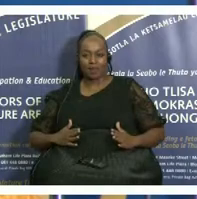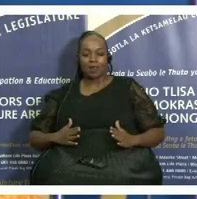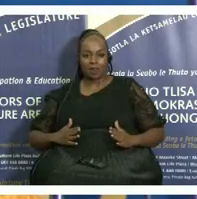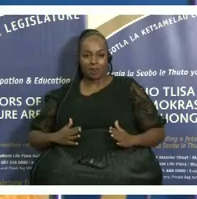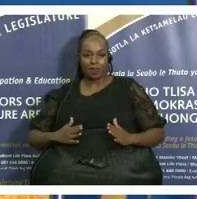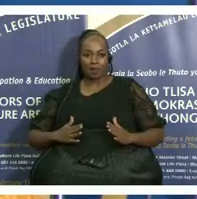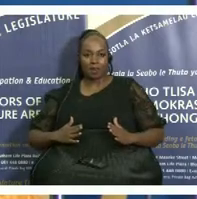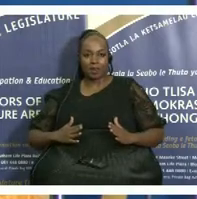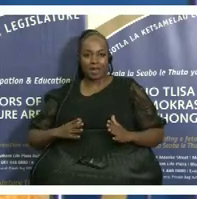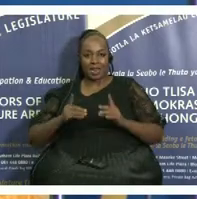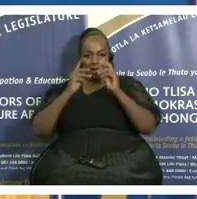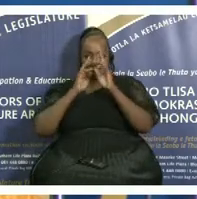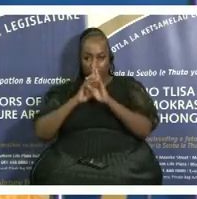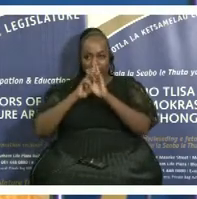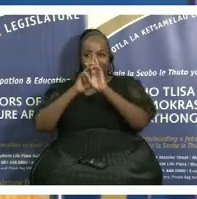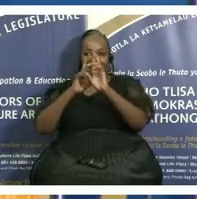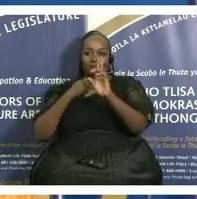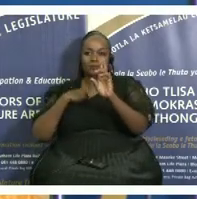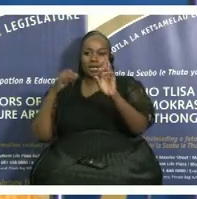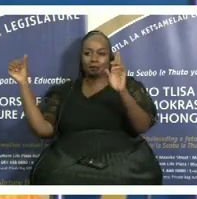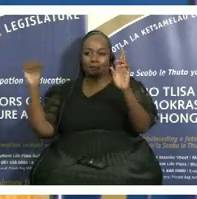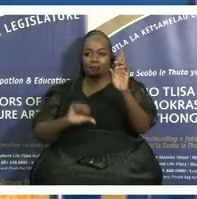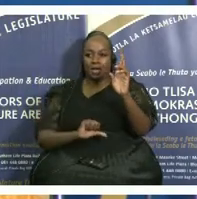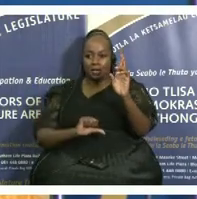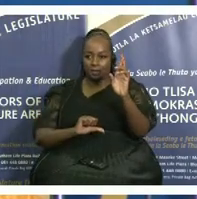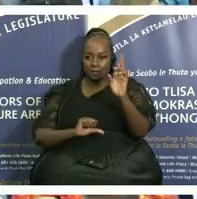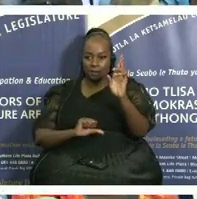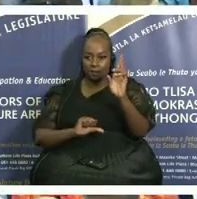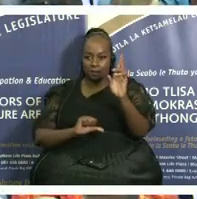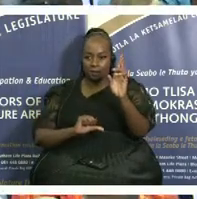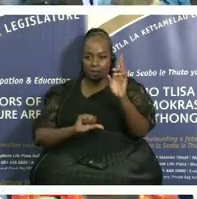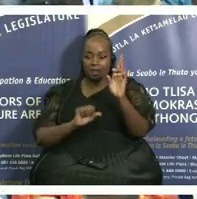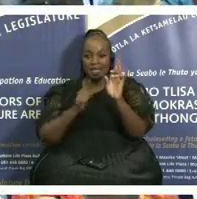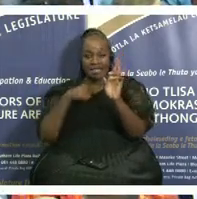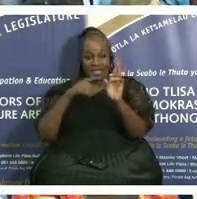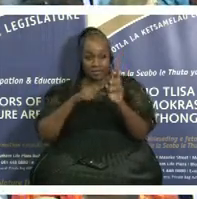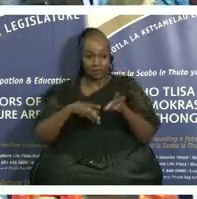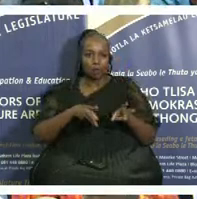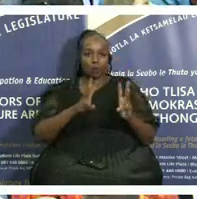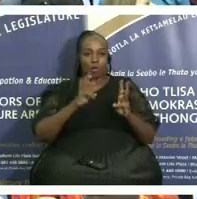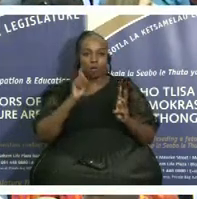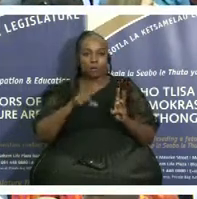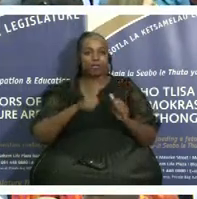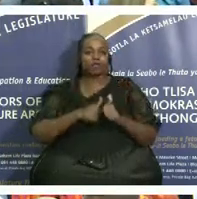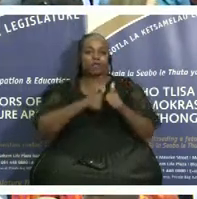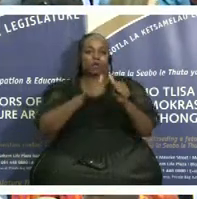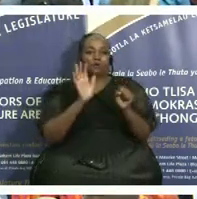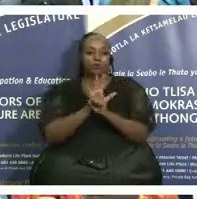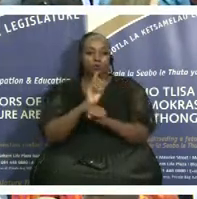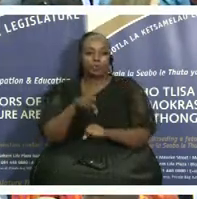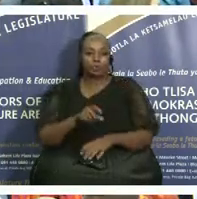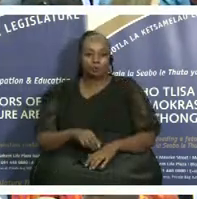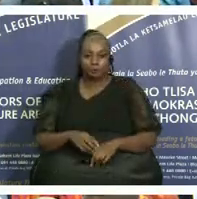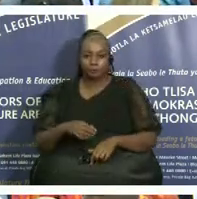etsa ka tsela e nngwe. Mme ke e nngwe ya ditsela tseo re tlamehile ho di fetisa.